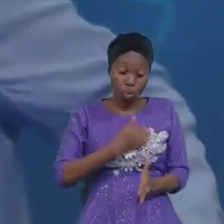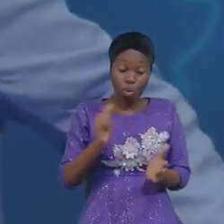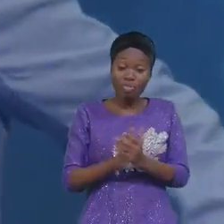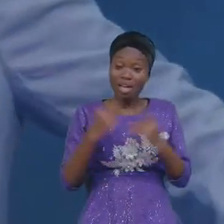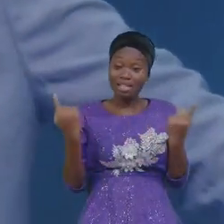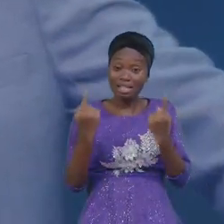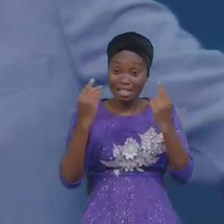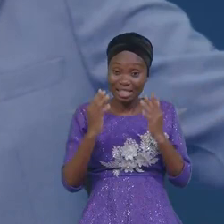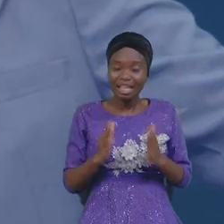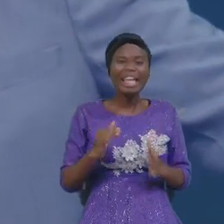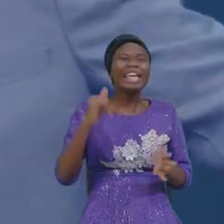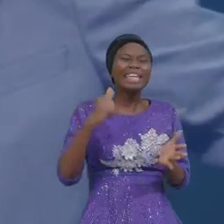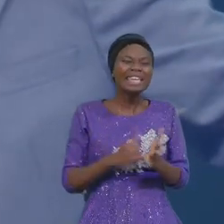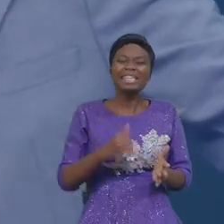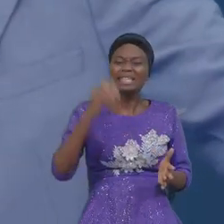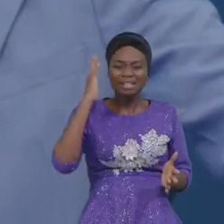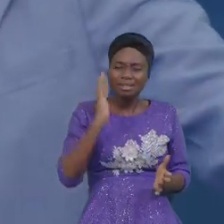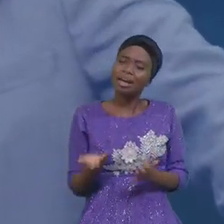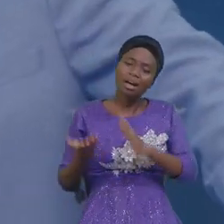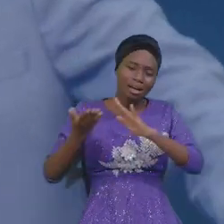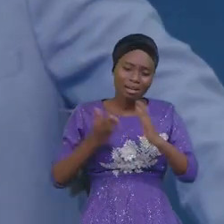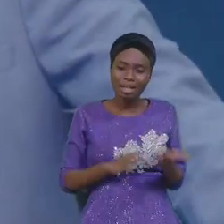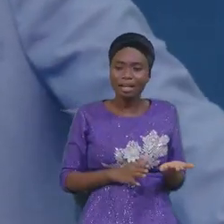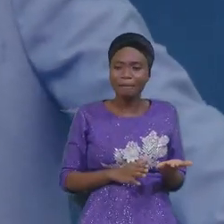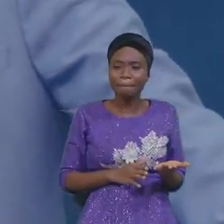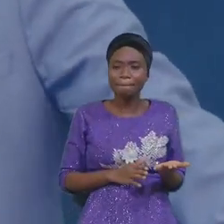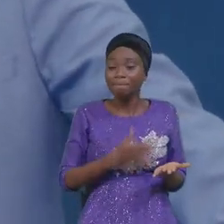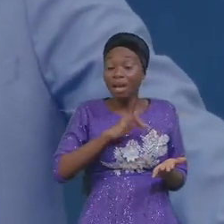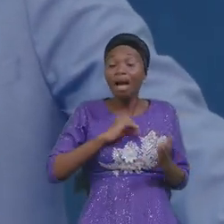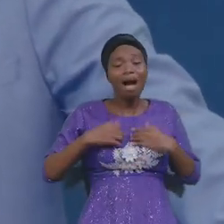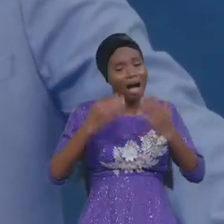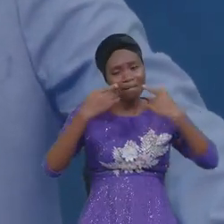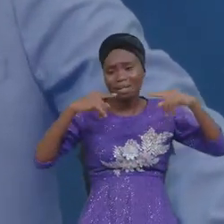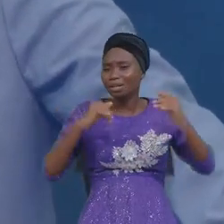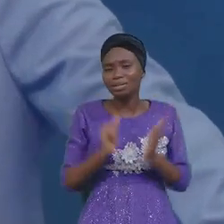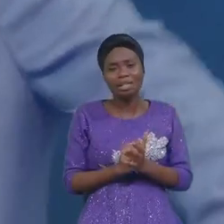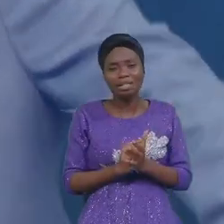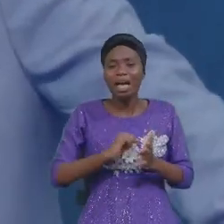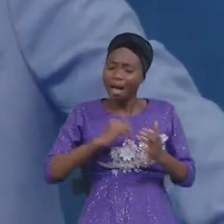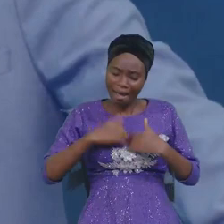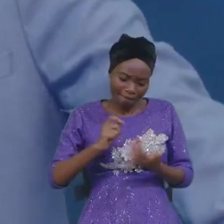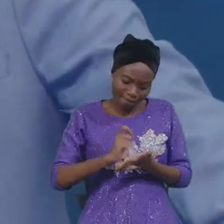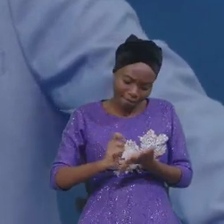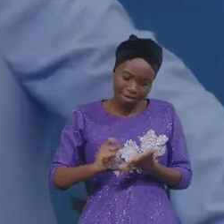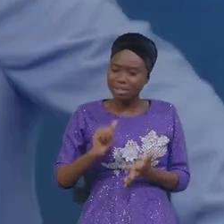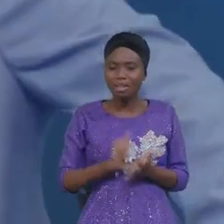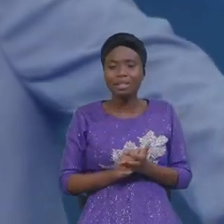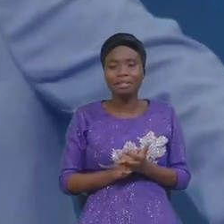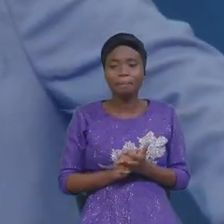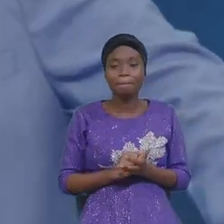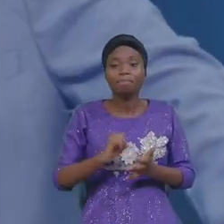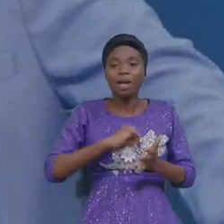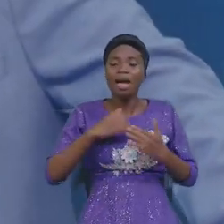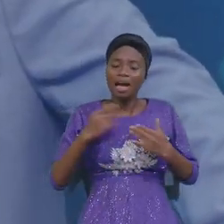it shall die. And I've announced that, I've reached that, I've